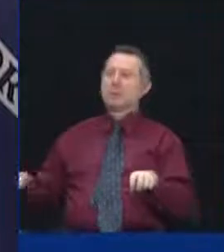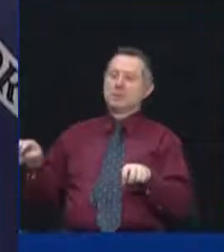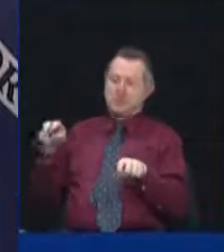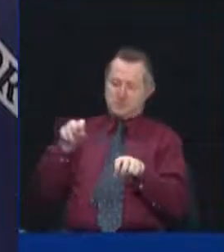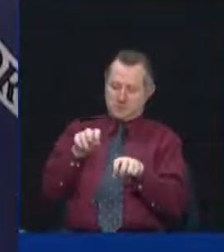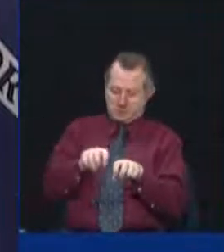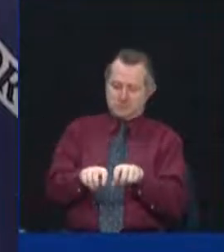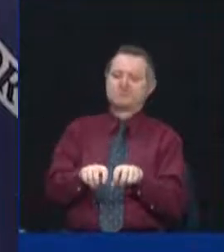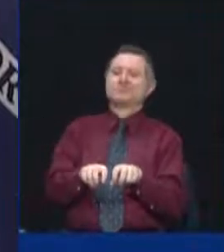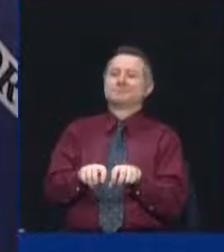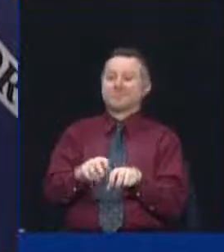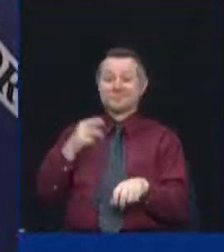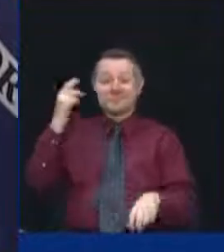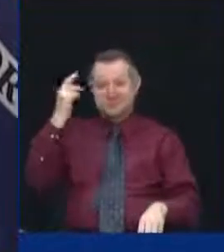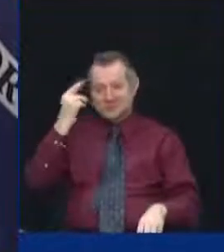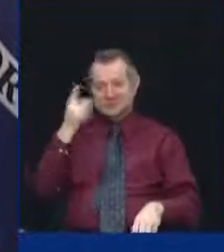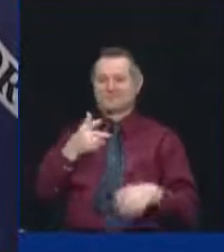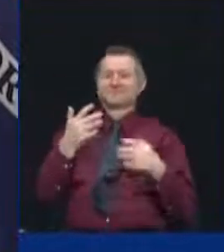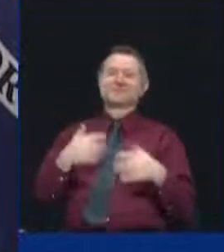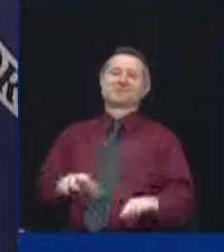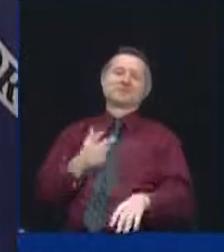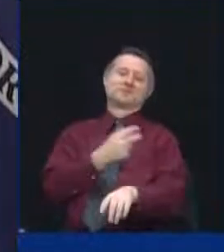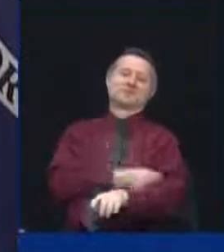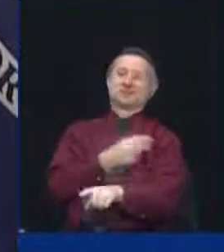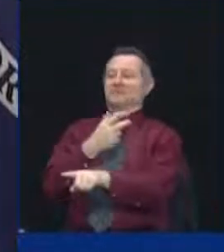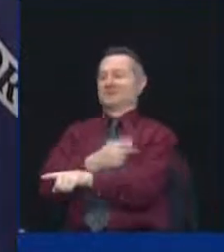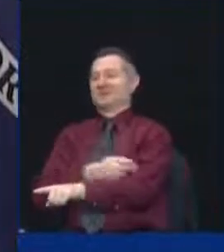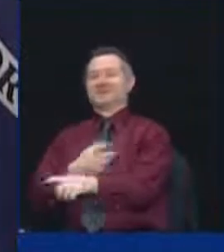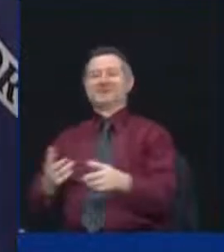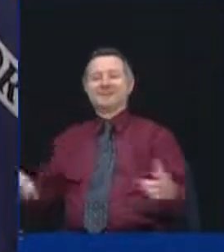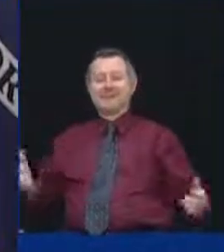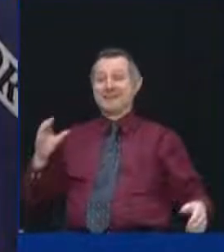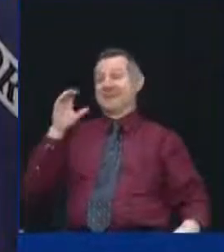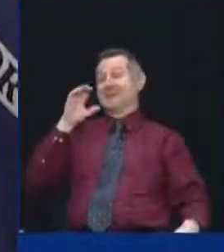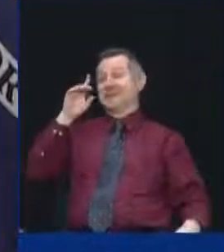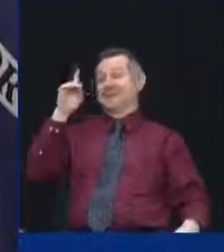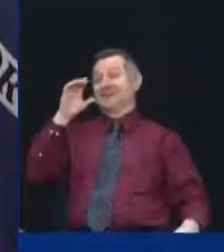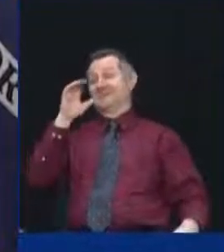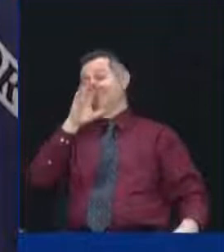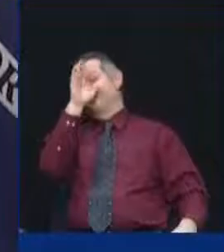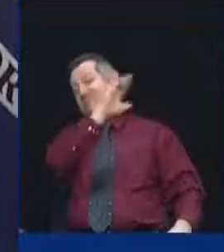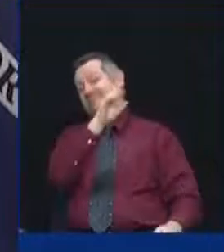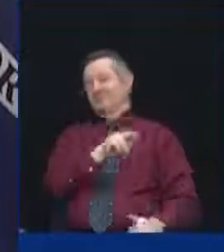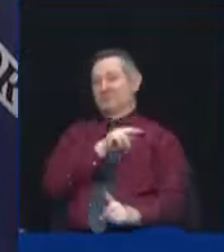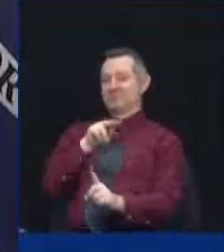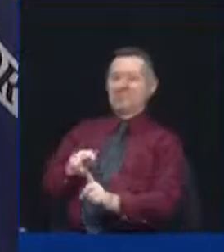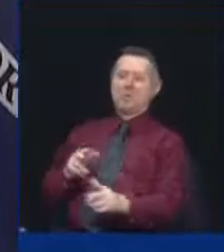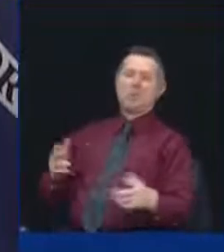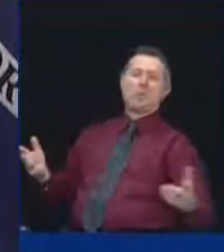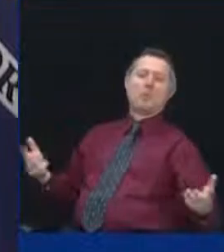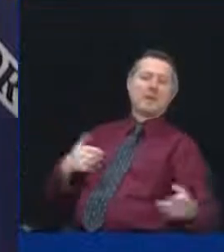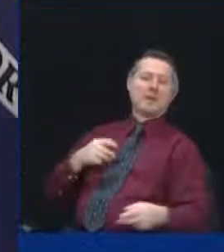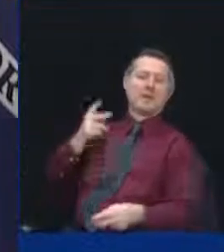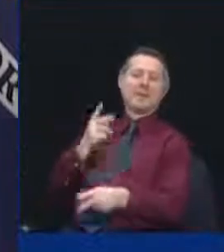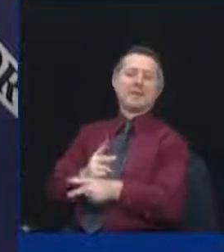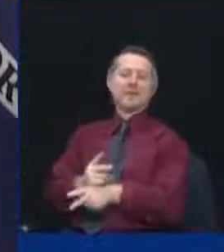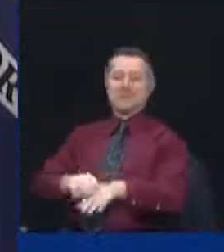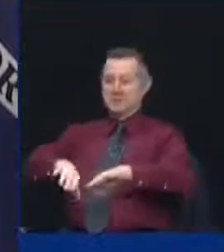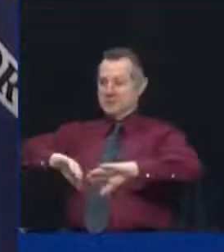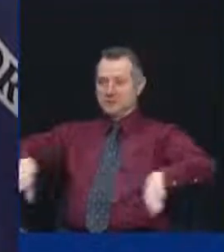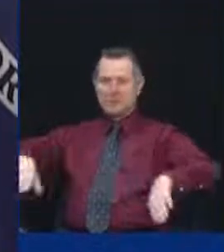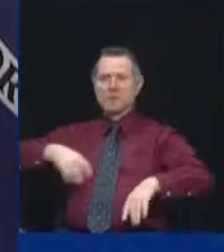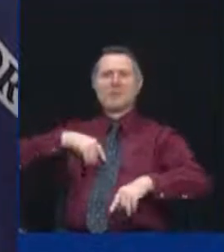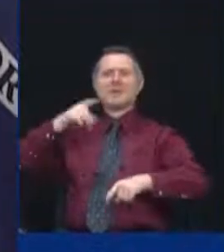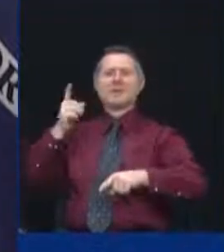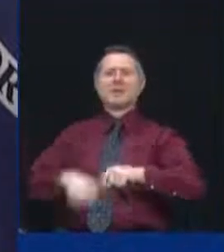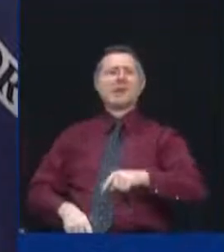you're vaccinated. And the theory of the CDC rule is keep people separate, they can infect one another. Yeah, but